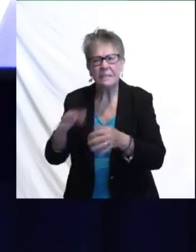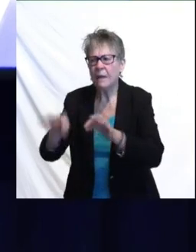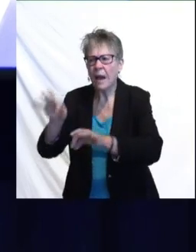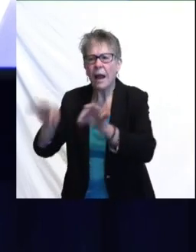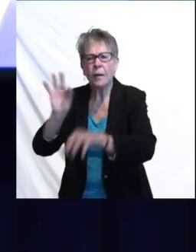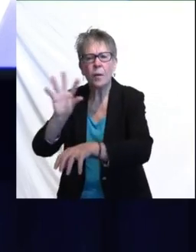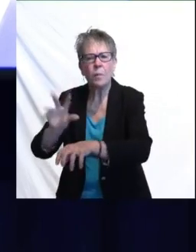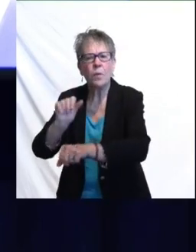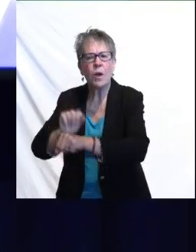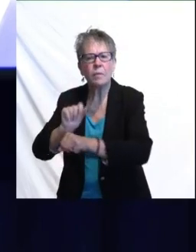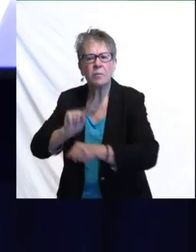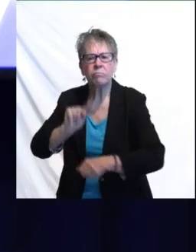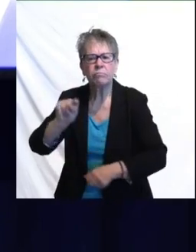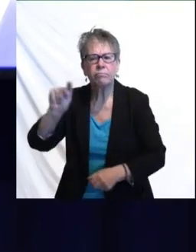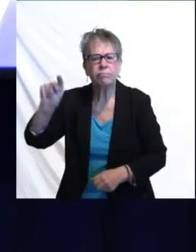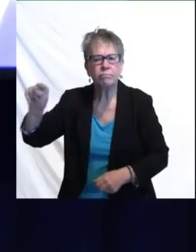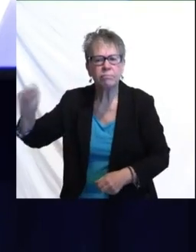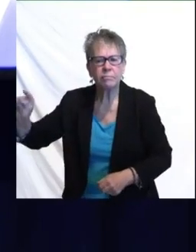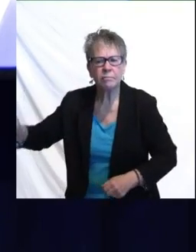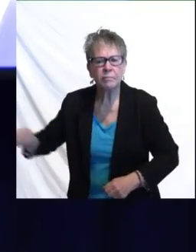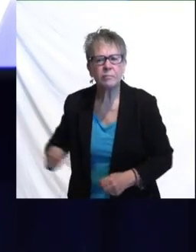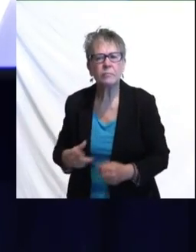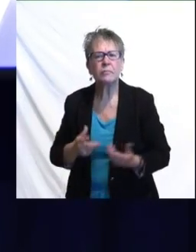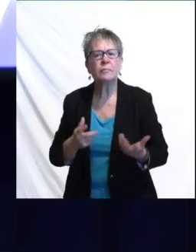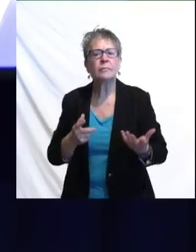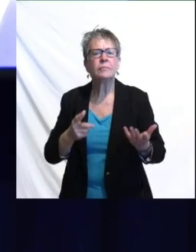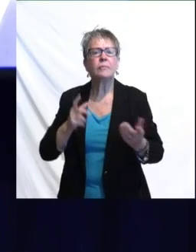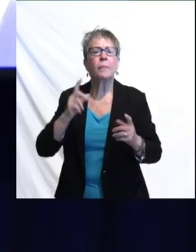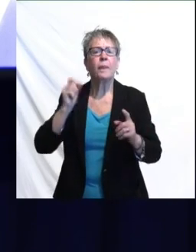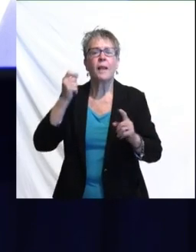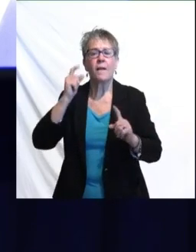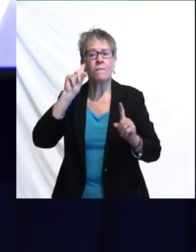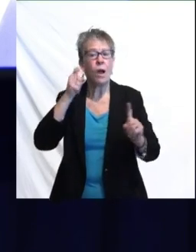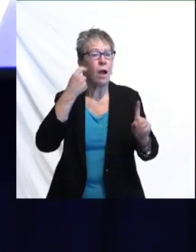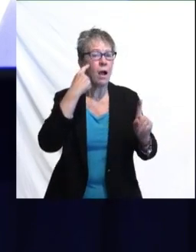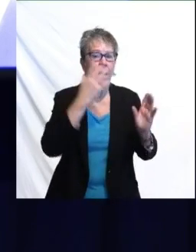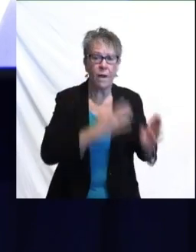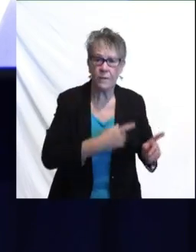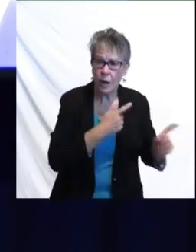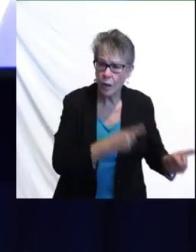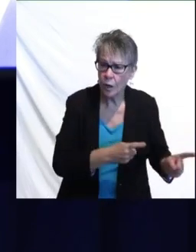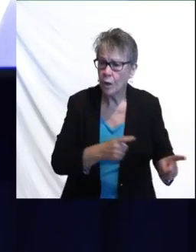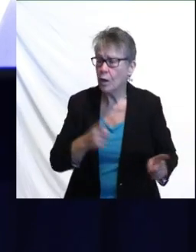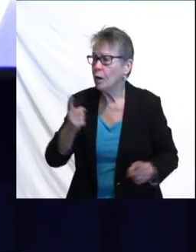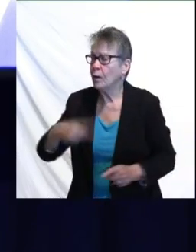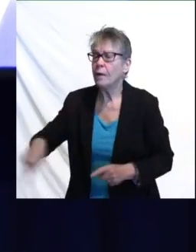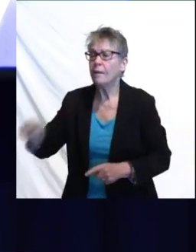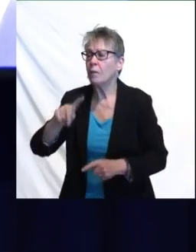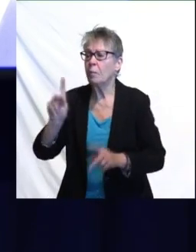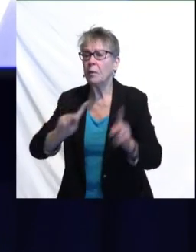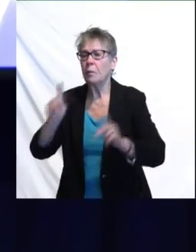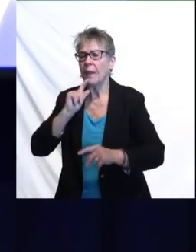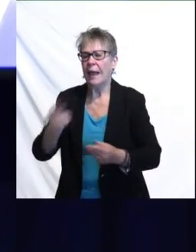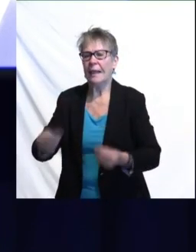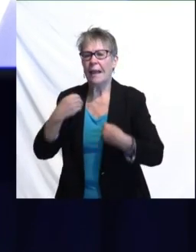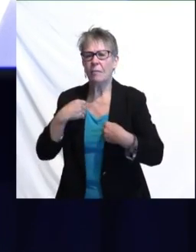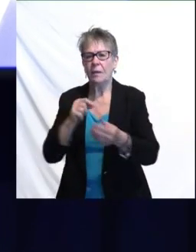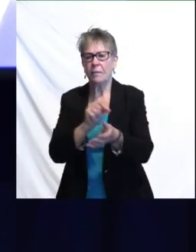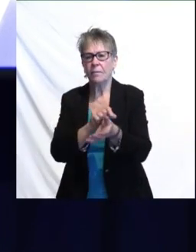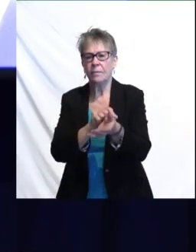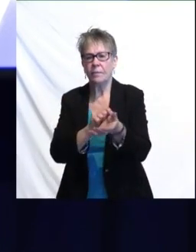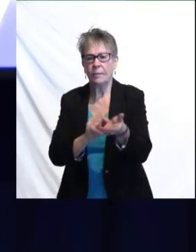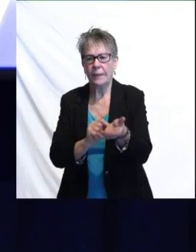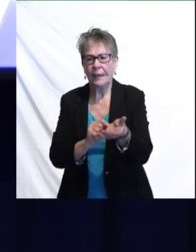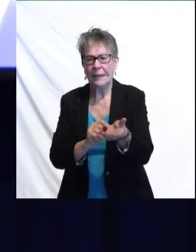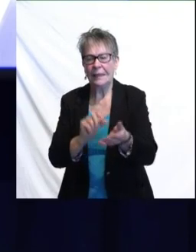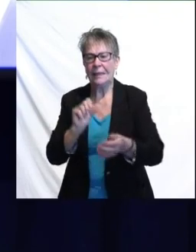But they gave also, not only for me, but for the governor and commissioner, the stick it to COVID. I wish I had thought of that slogan.